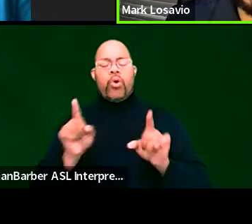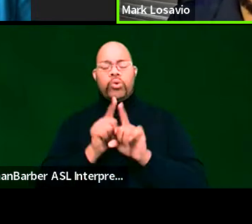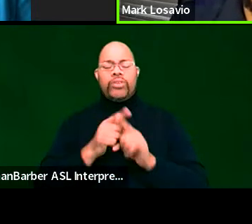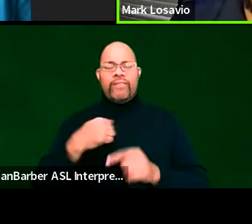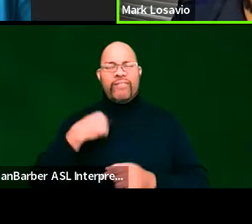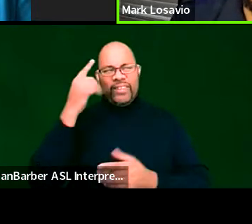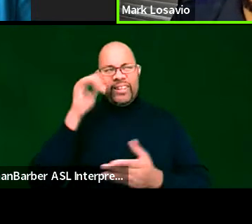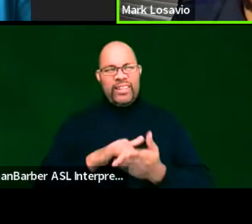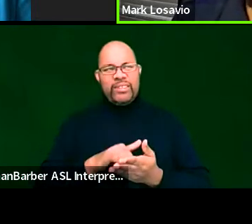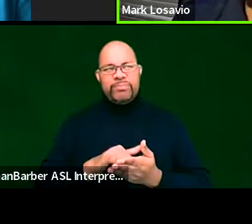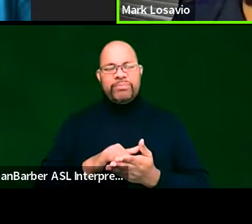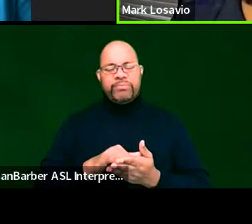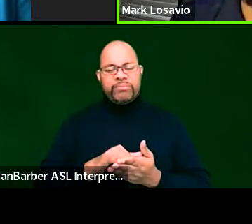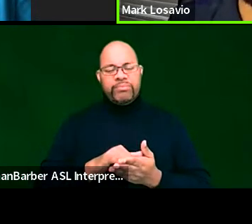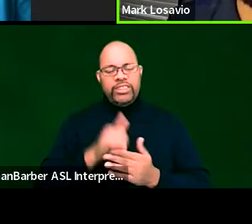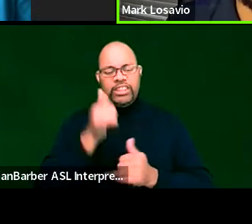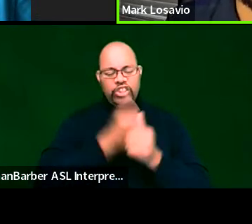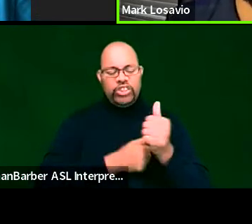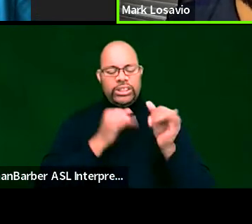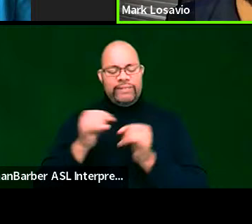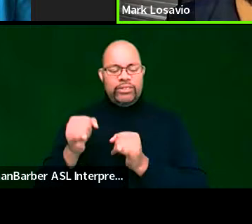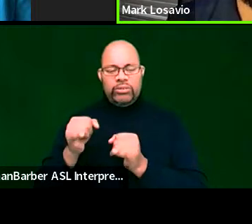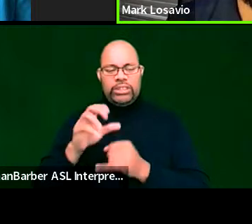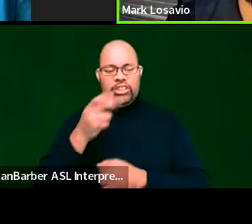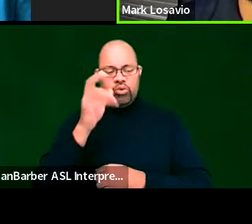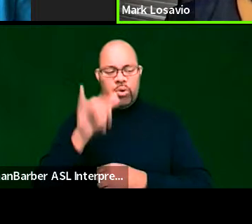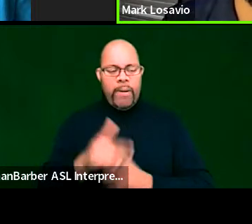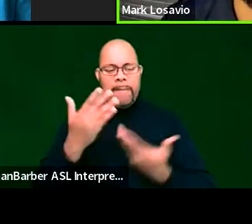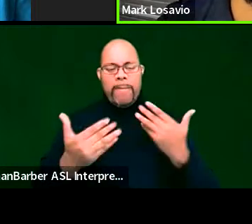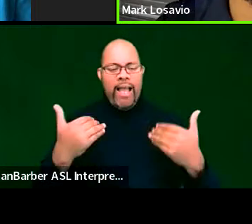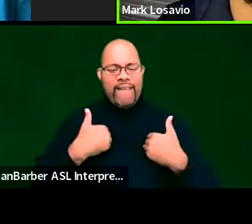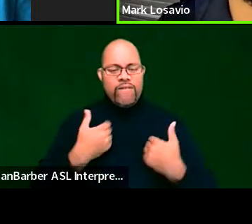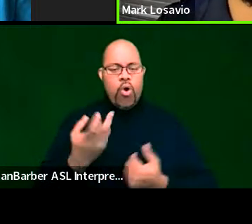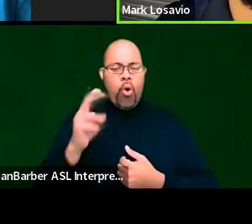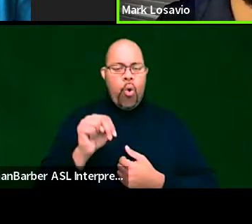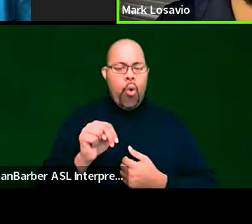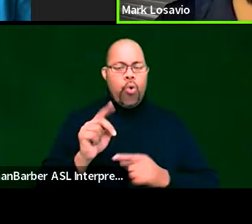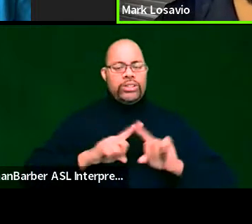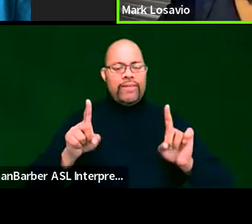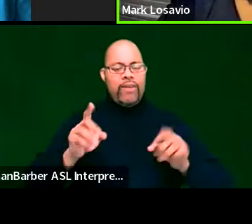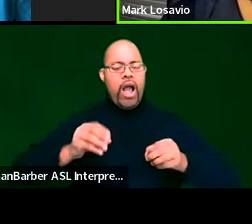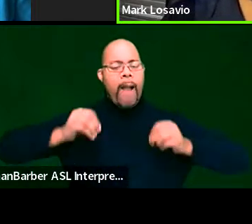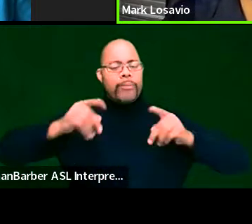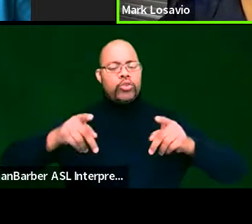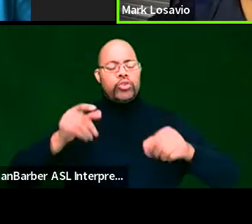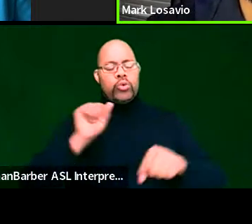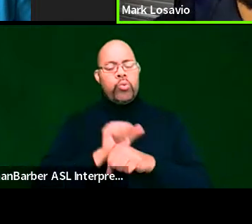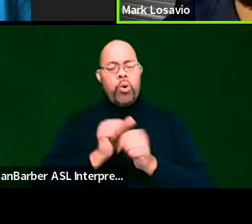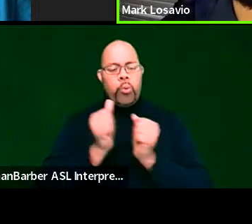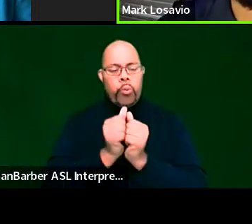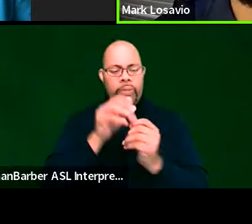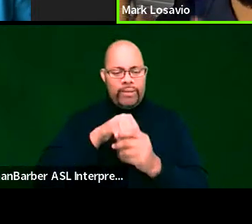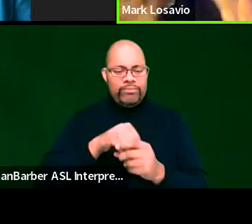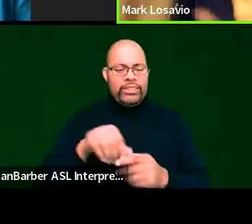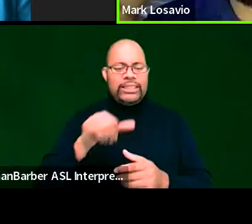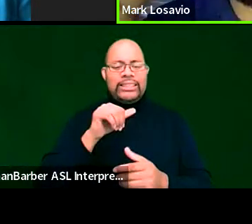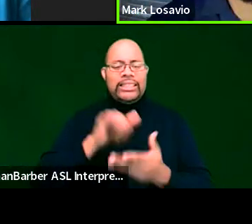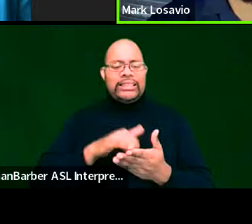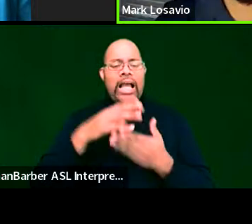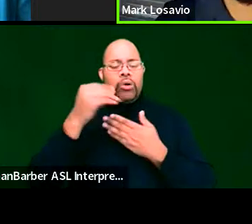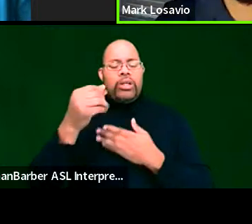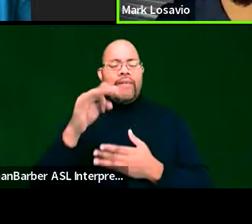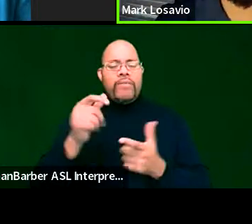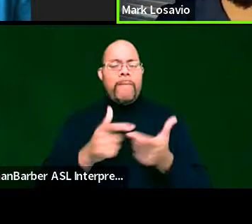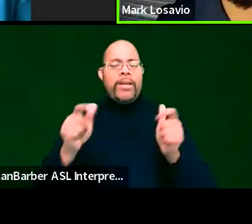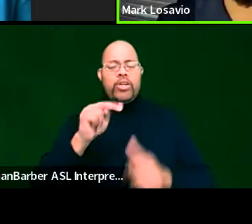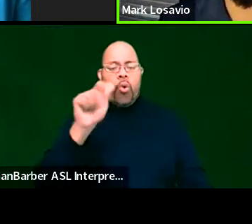I think there are, each individual sanctuaries might have their own different opportunities to work with them that are outside of the